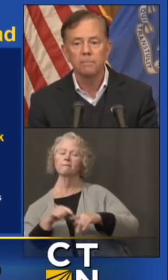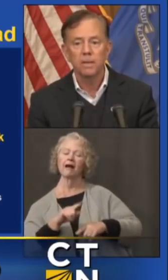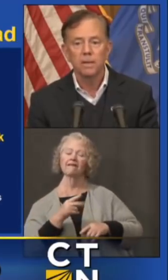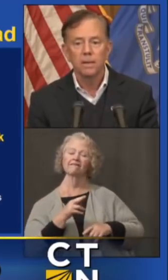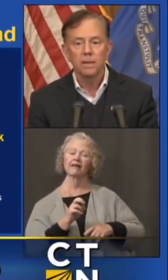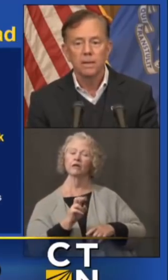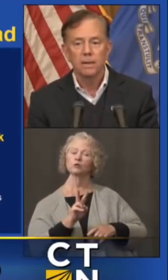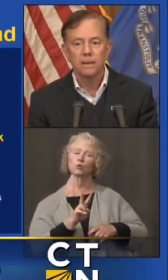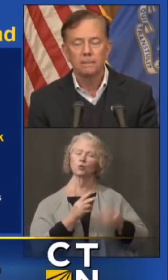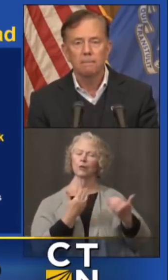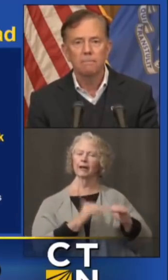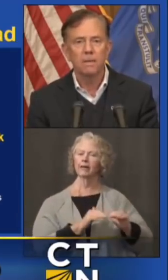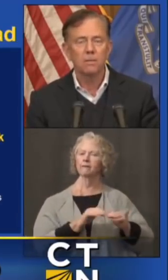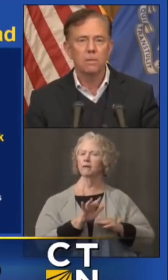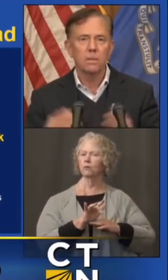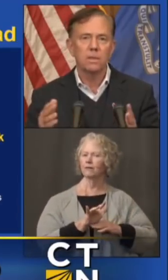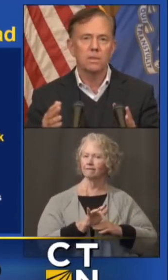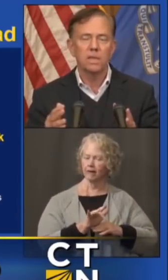mean.